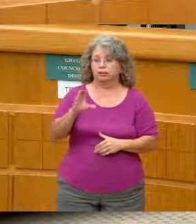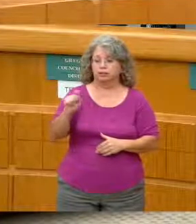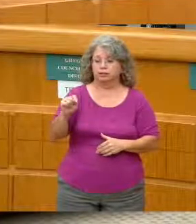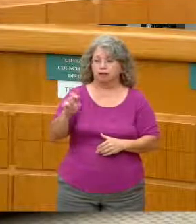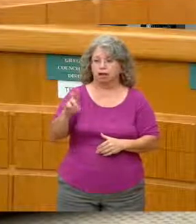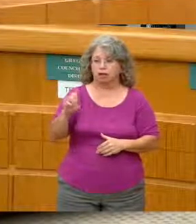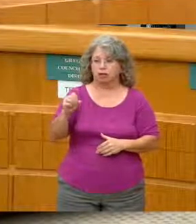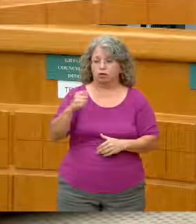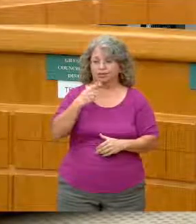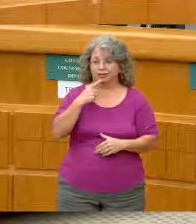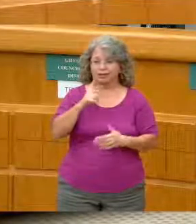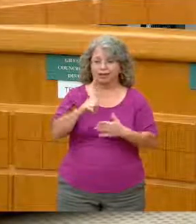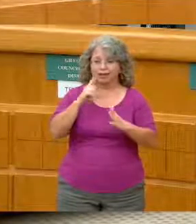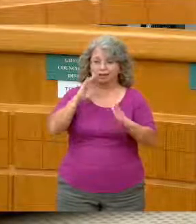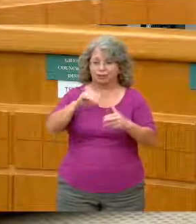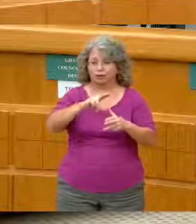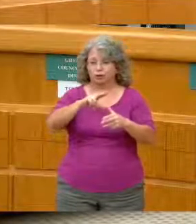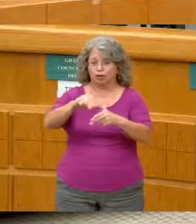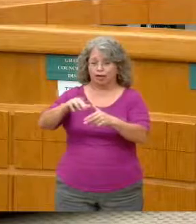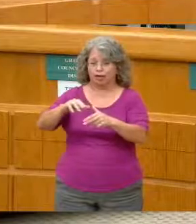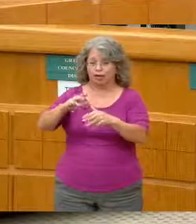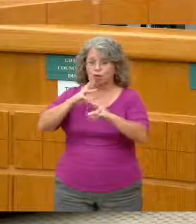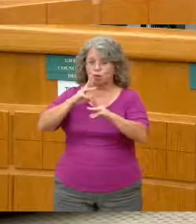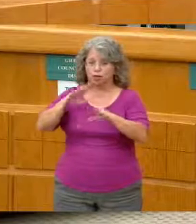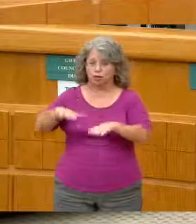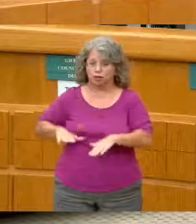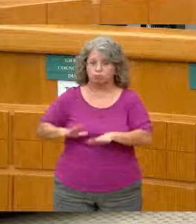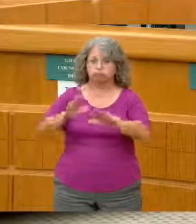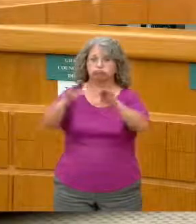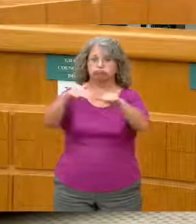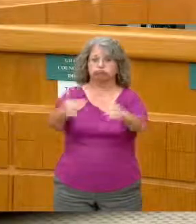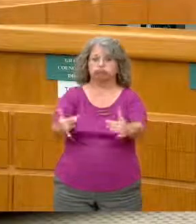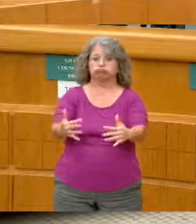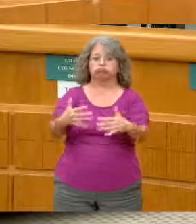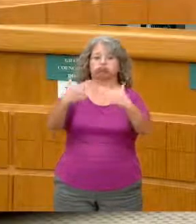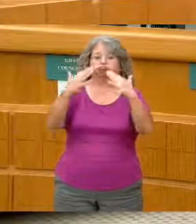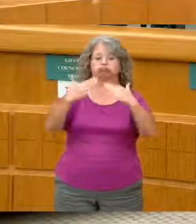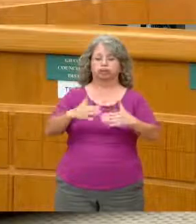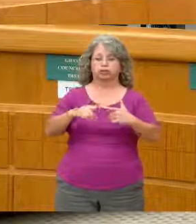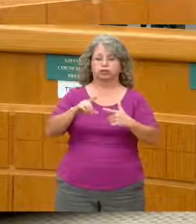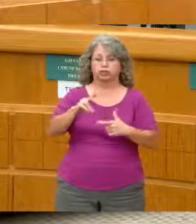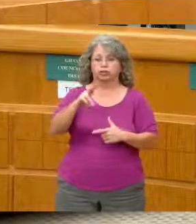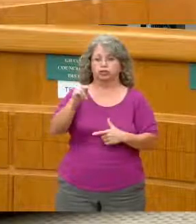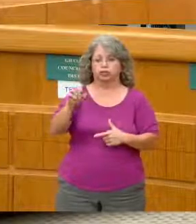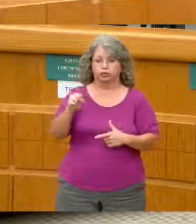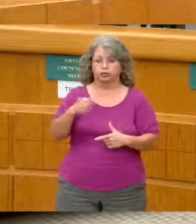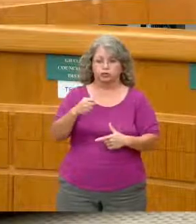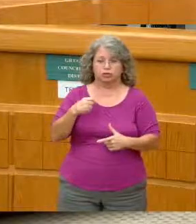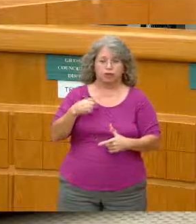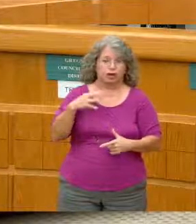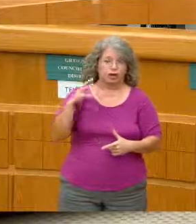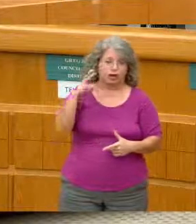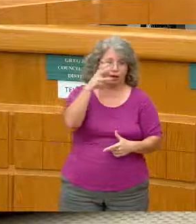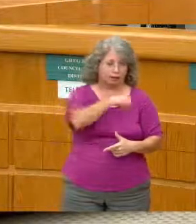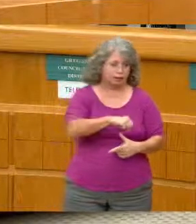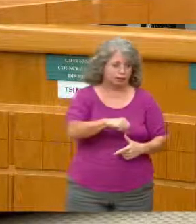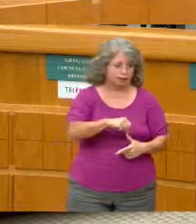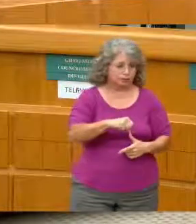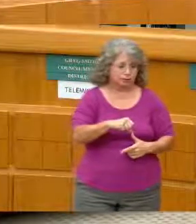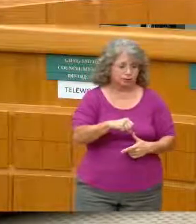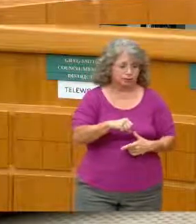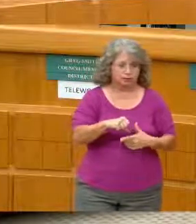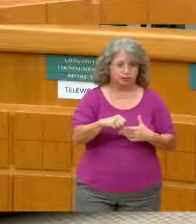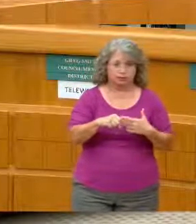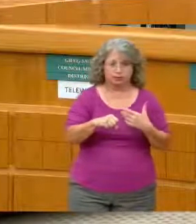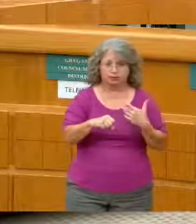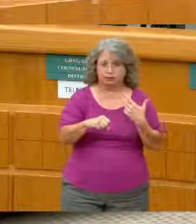I know that Scott Cross thinks that the surf is going to come all the way to the dunes. Yeah. So the timing's a little Odd, right? Yeah, Yeah. but I mean, I guess you'll